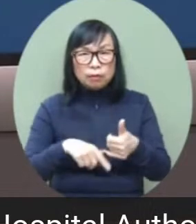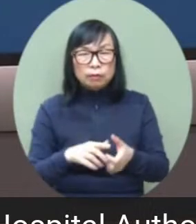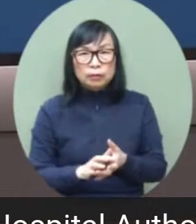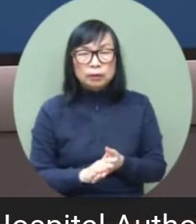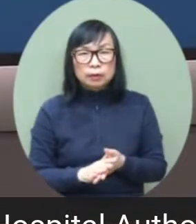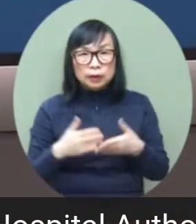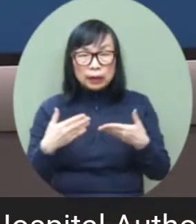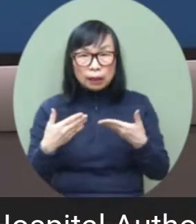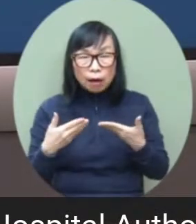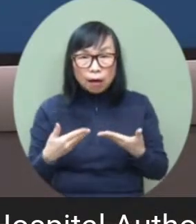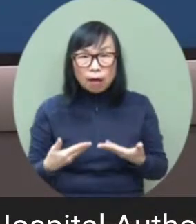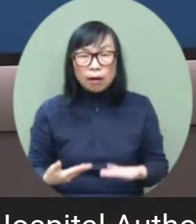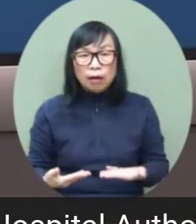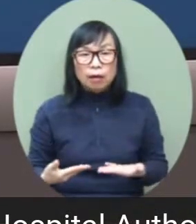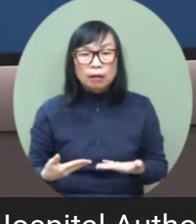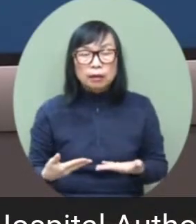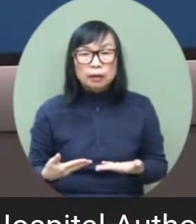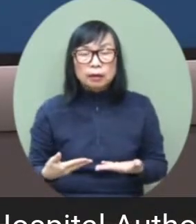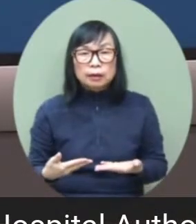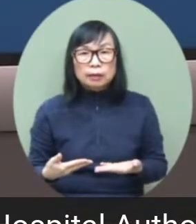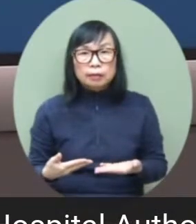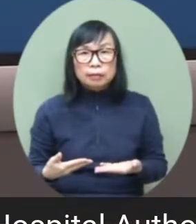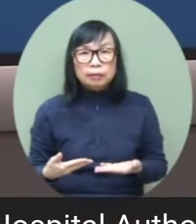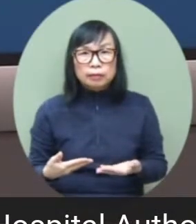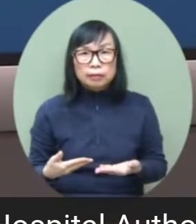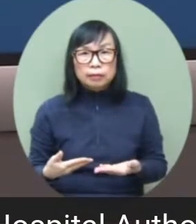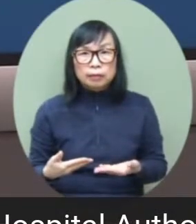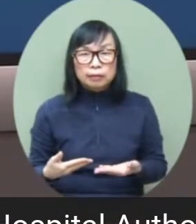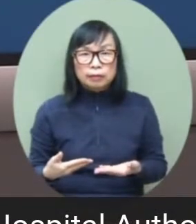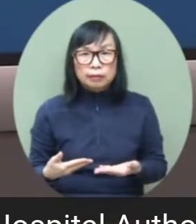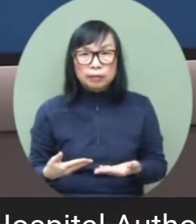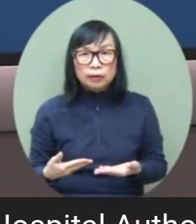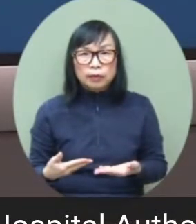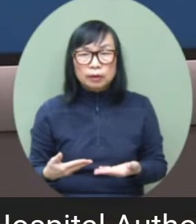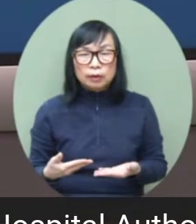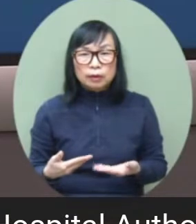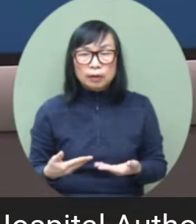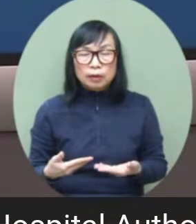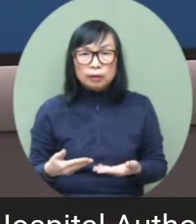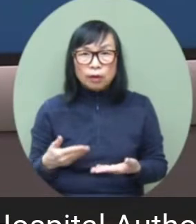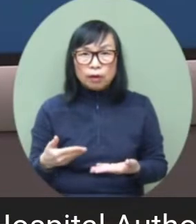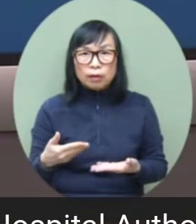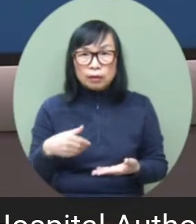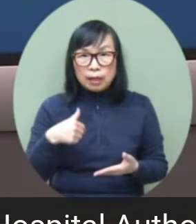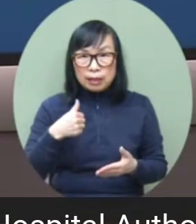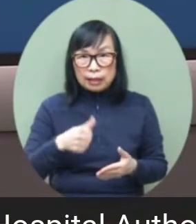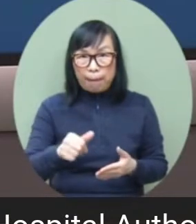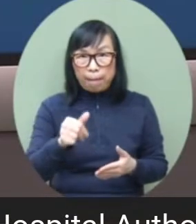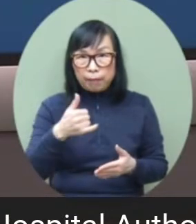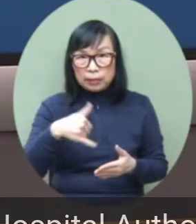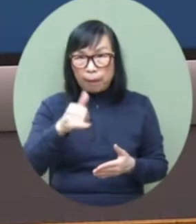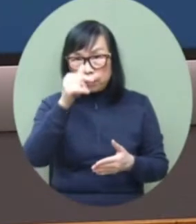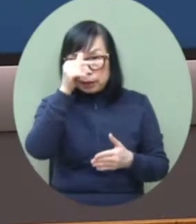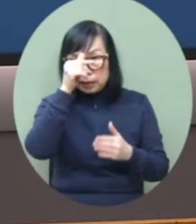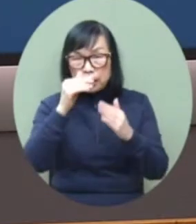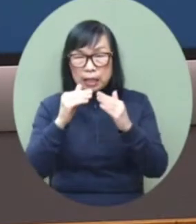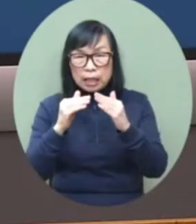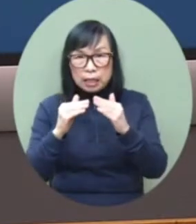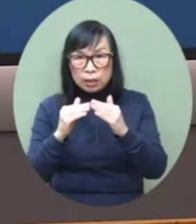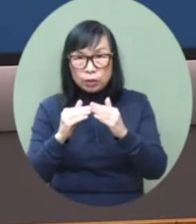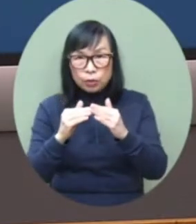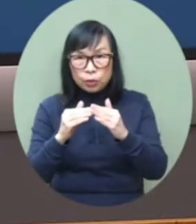A&E, we have adjusted exit criteria for patients admitted to the community